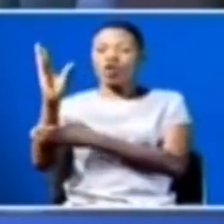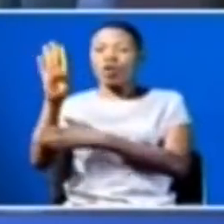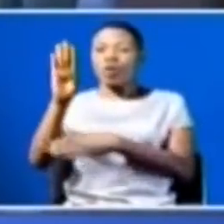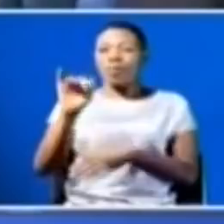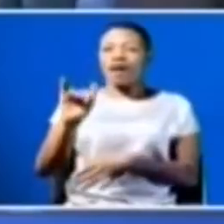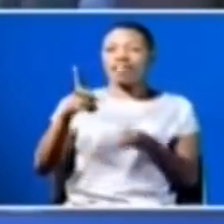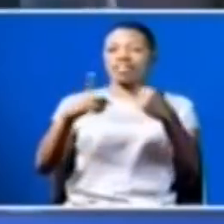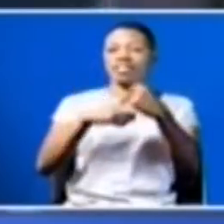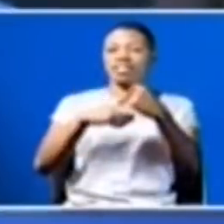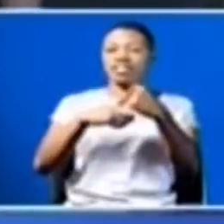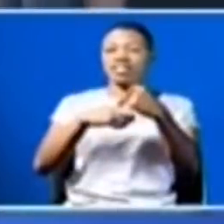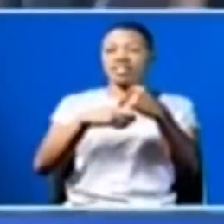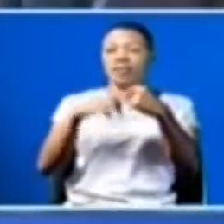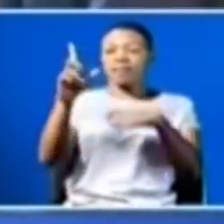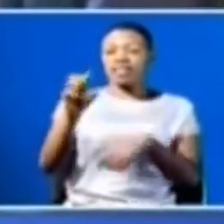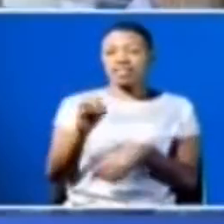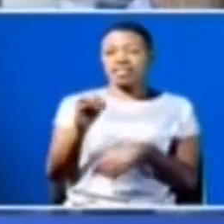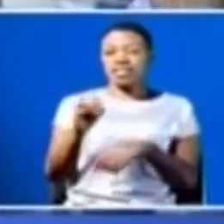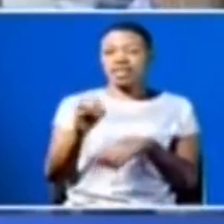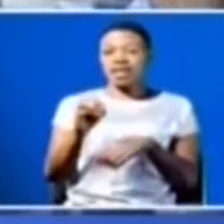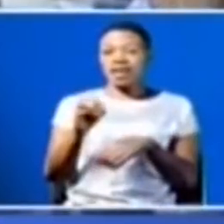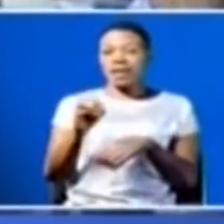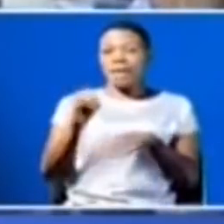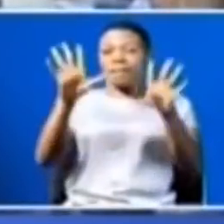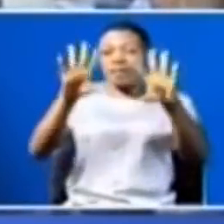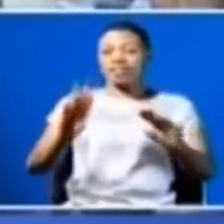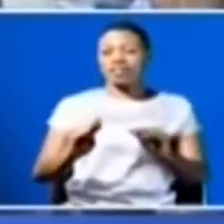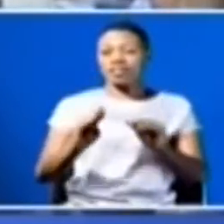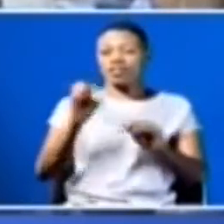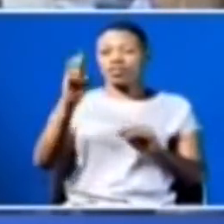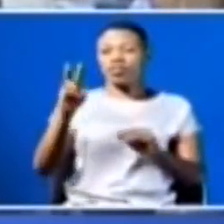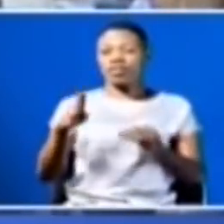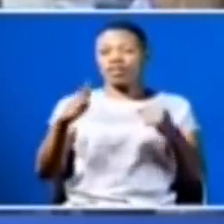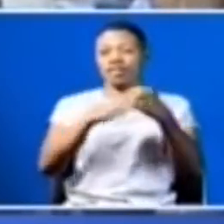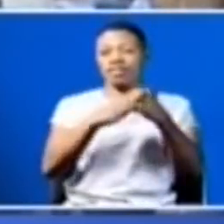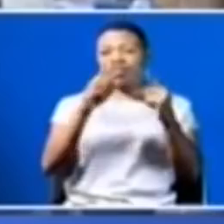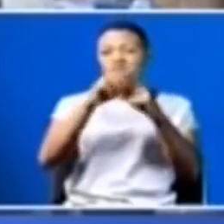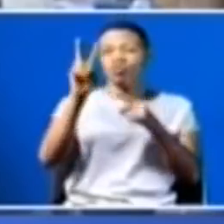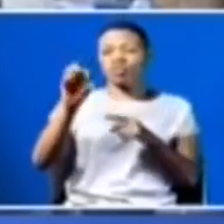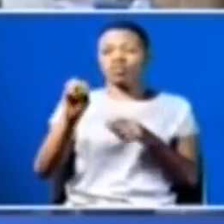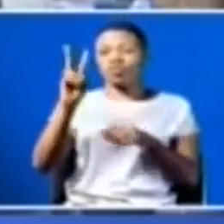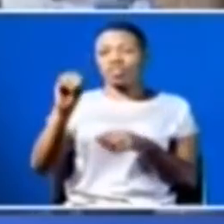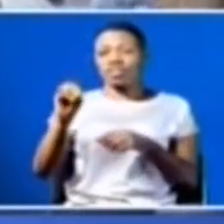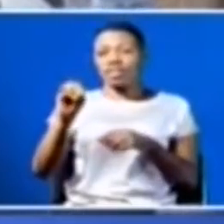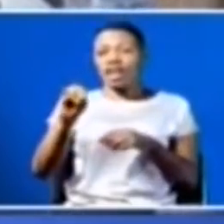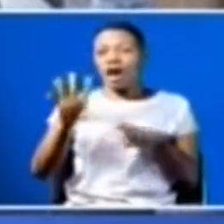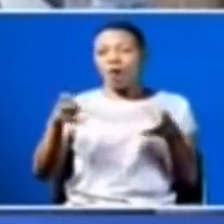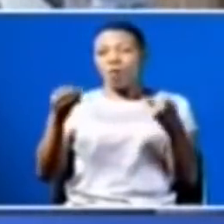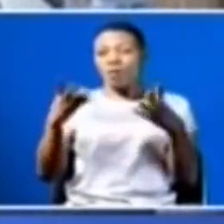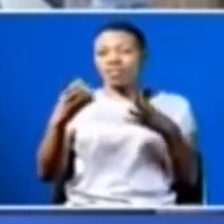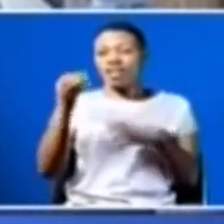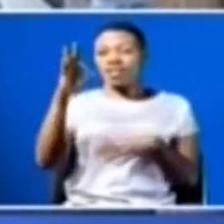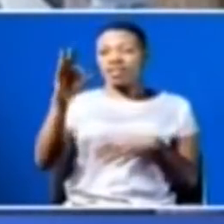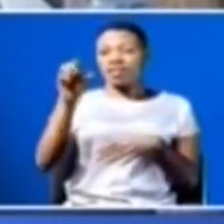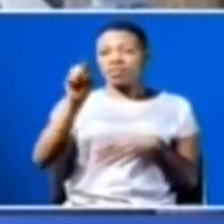mwaka 2018. Nayo bajeti ya mwaka 2019-2020 ikiwa trilioni